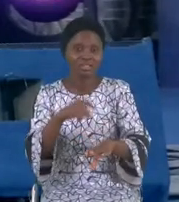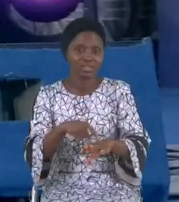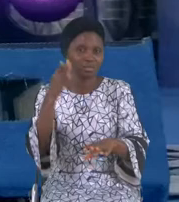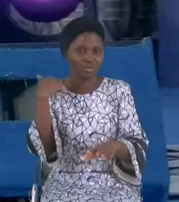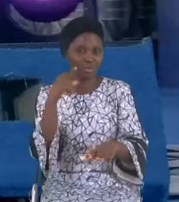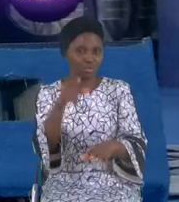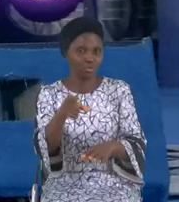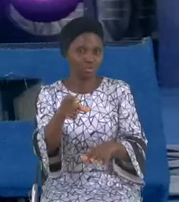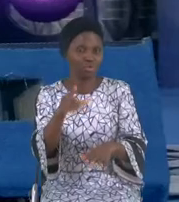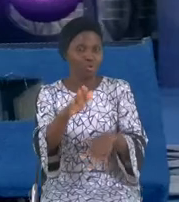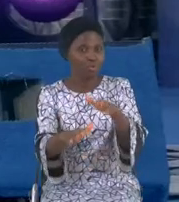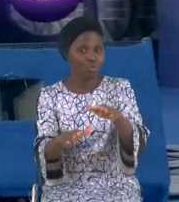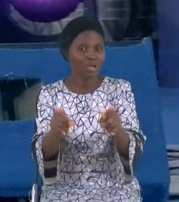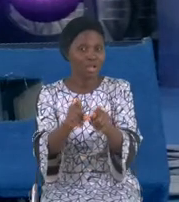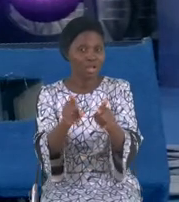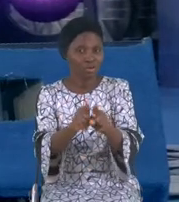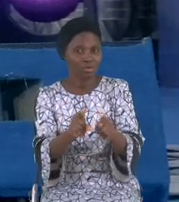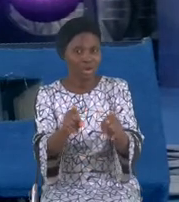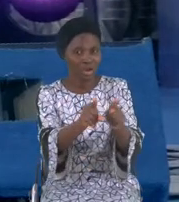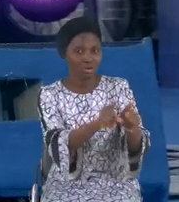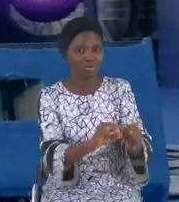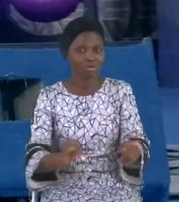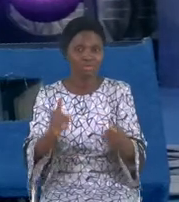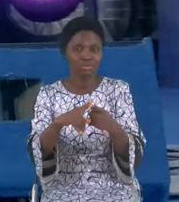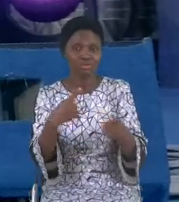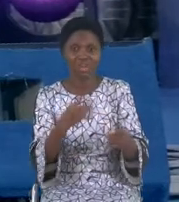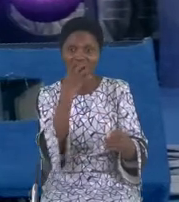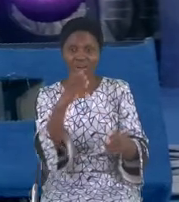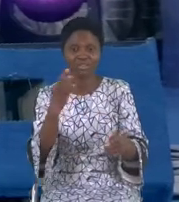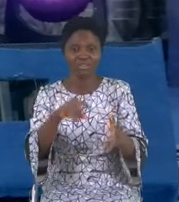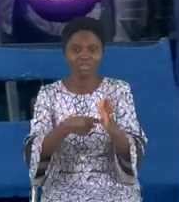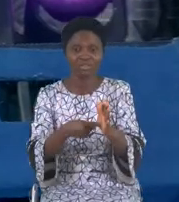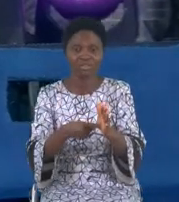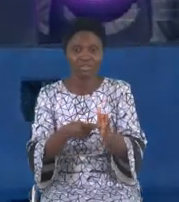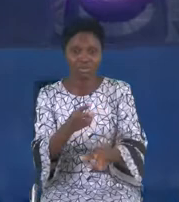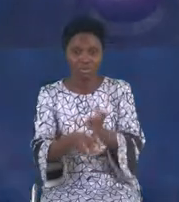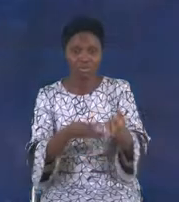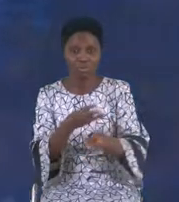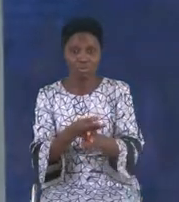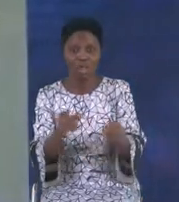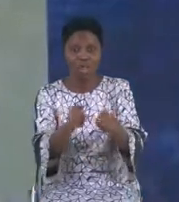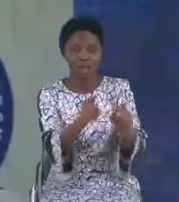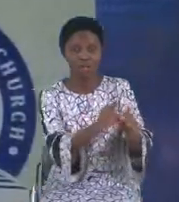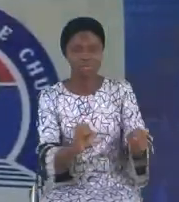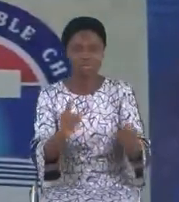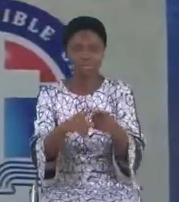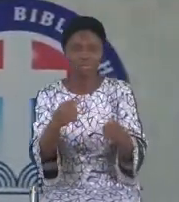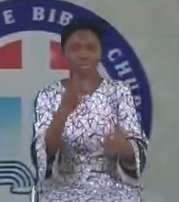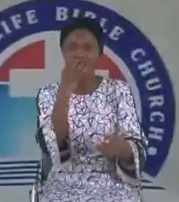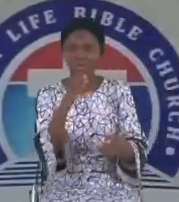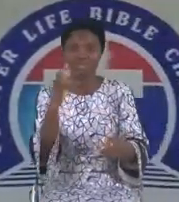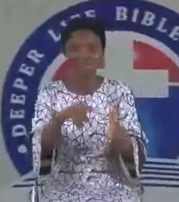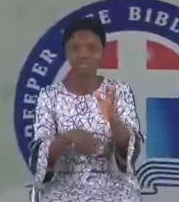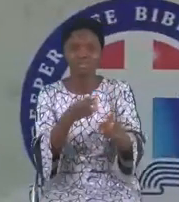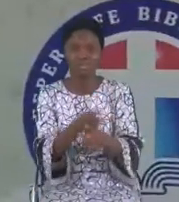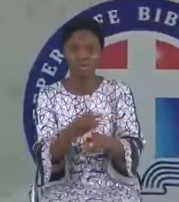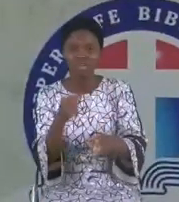according to the cause of this world it works according to the cause of this world the world is crooked